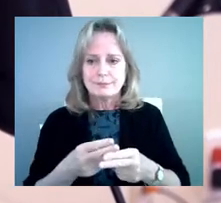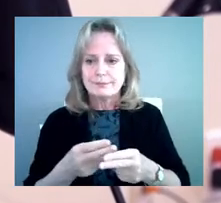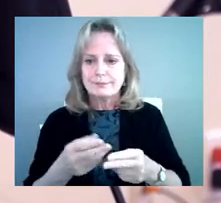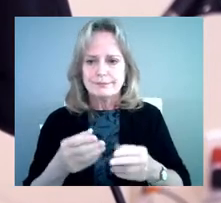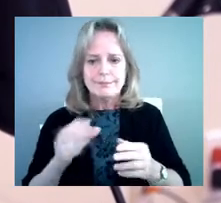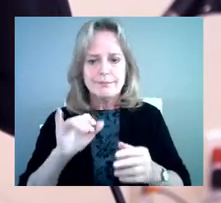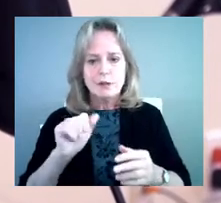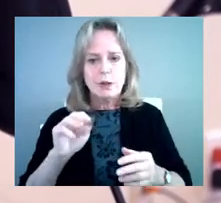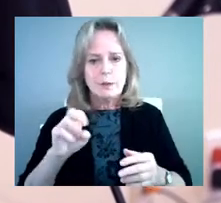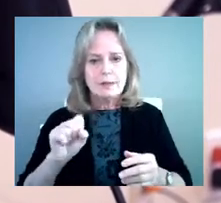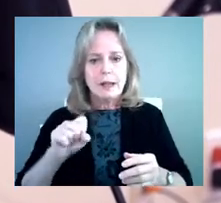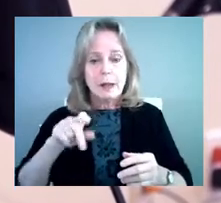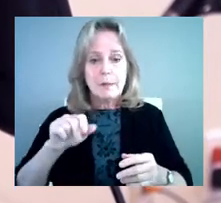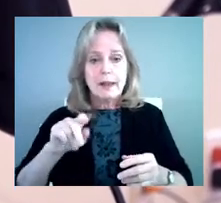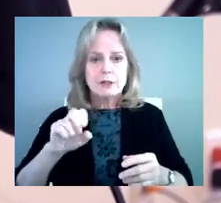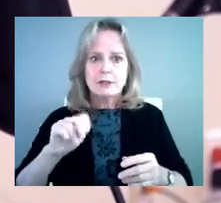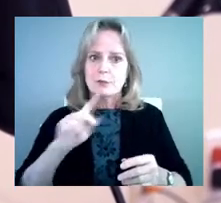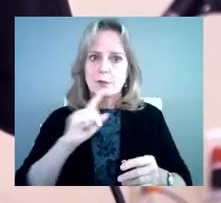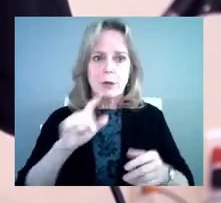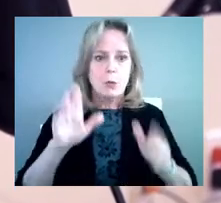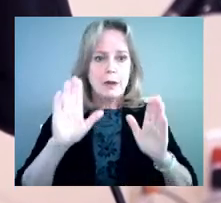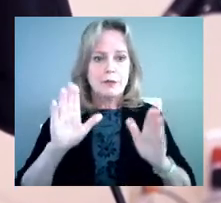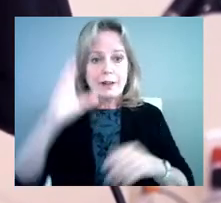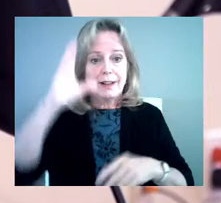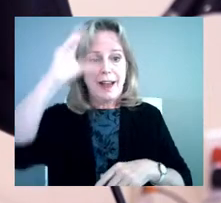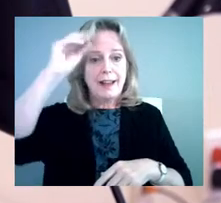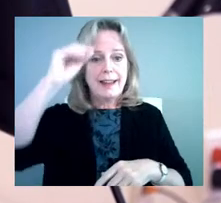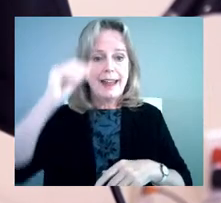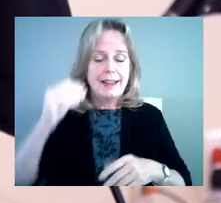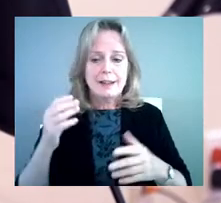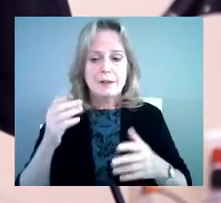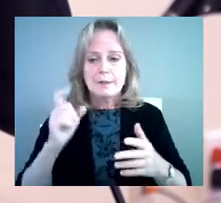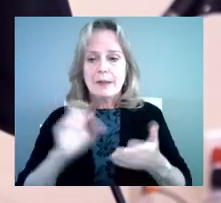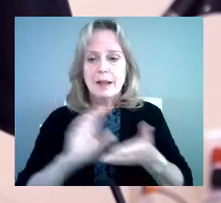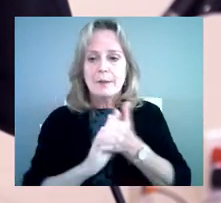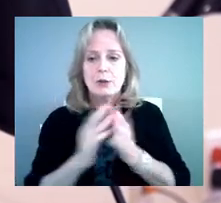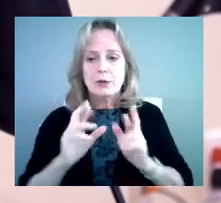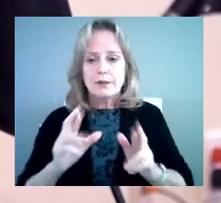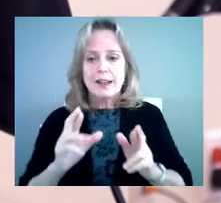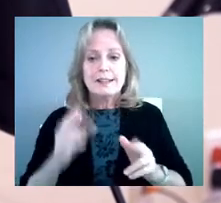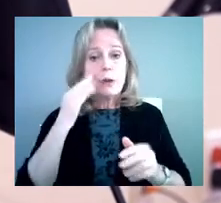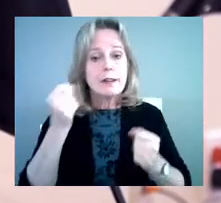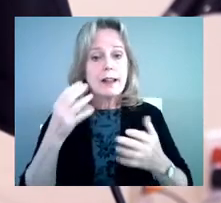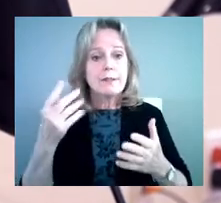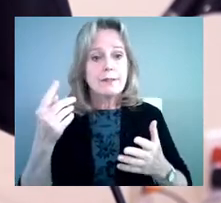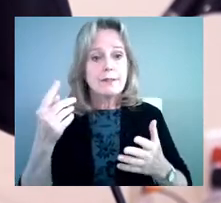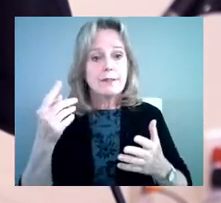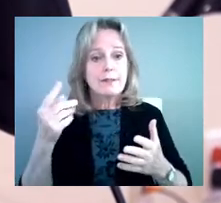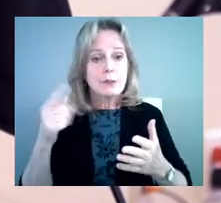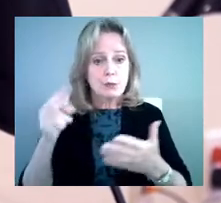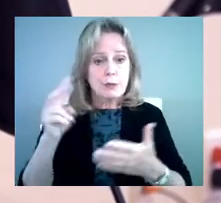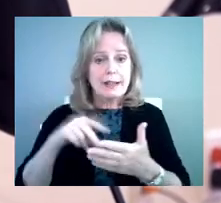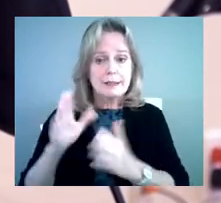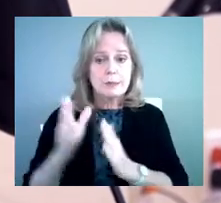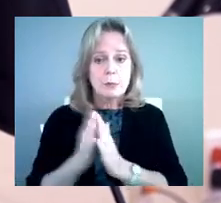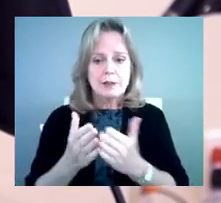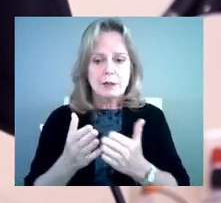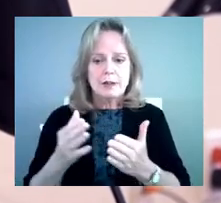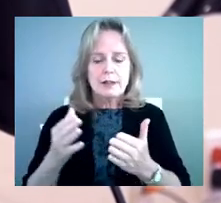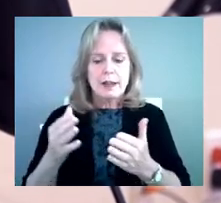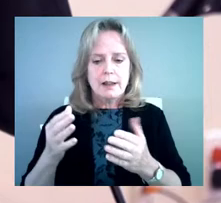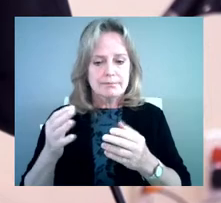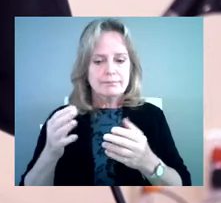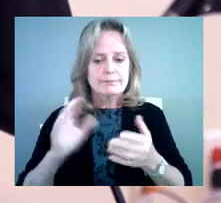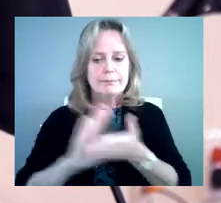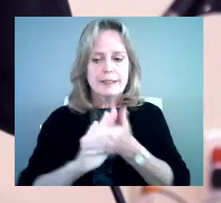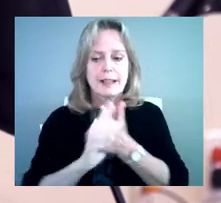Patterson, by the way, is a wonderful guy, and we've just become good friends, and I know a lot of you have read his book, so I was honored to be part of